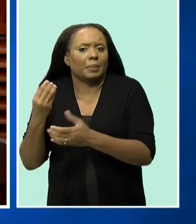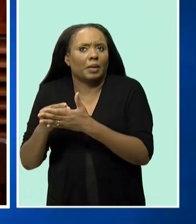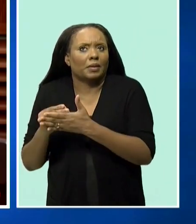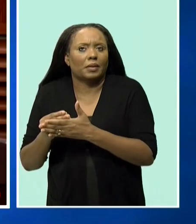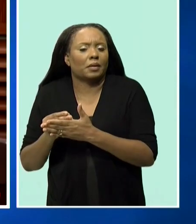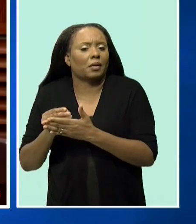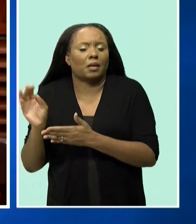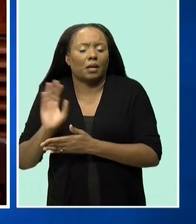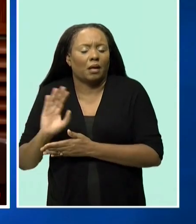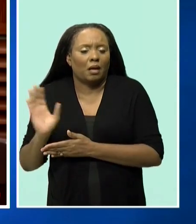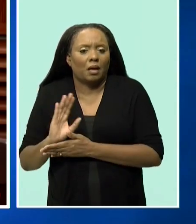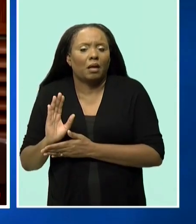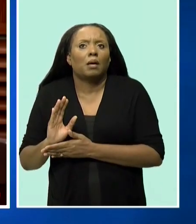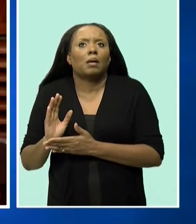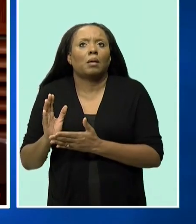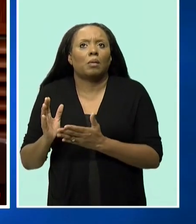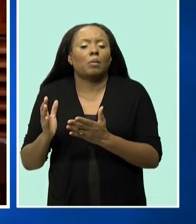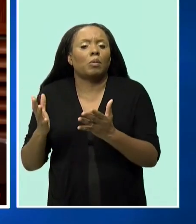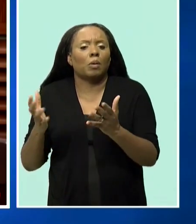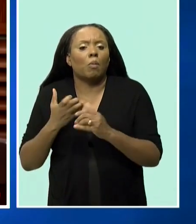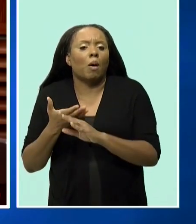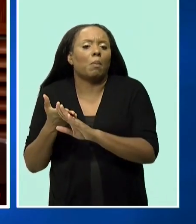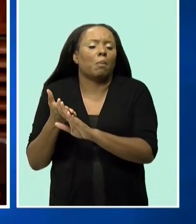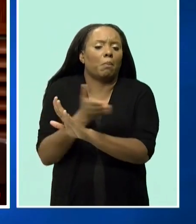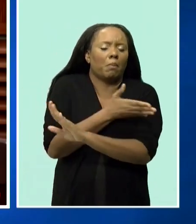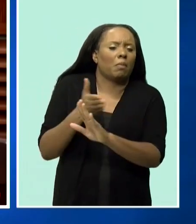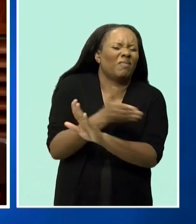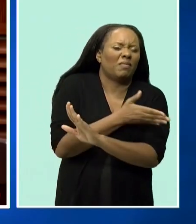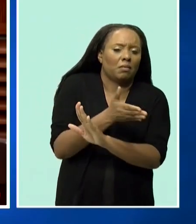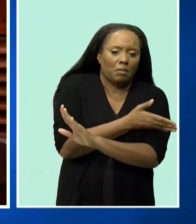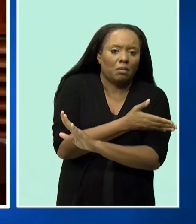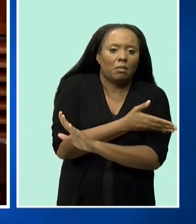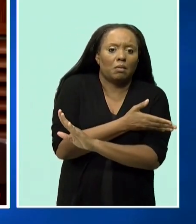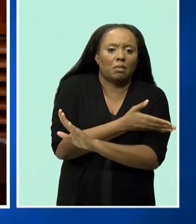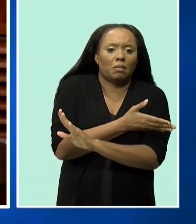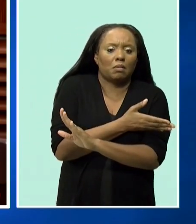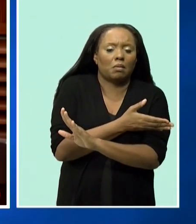fund as a result of a catastrophe.